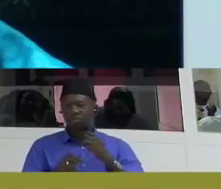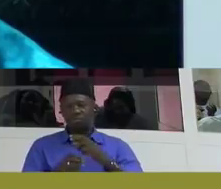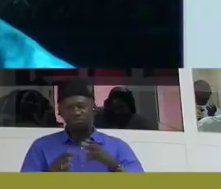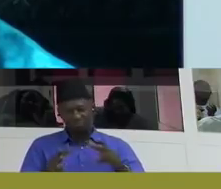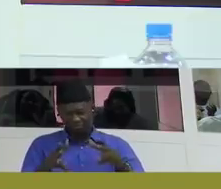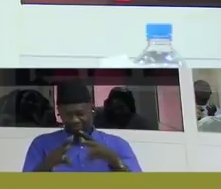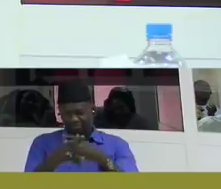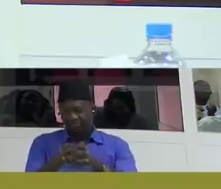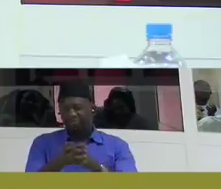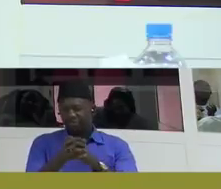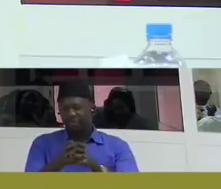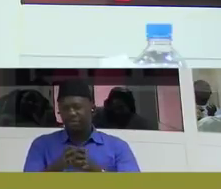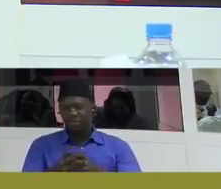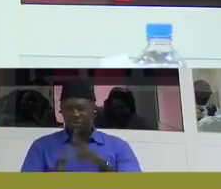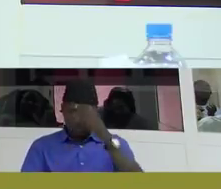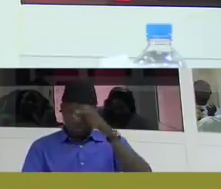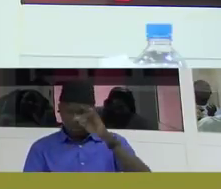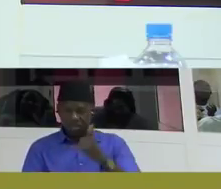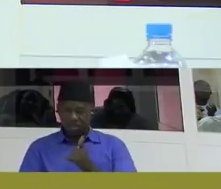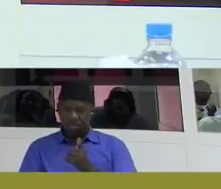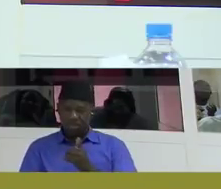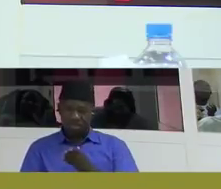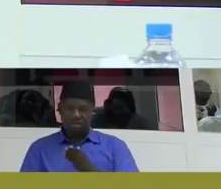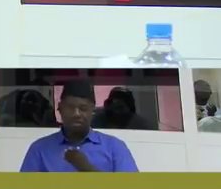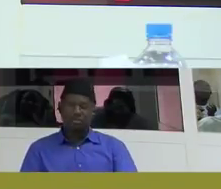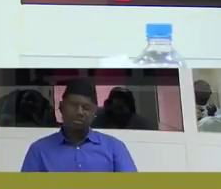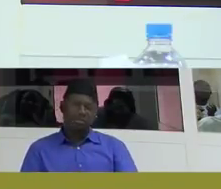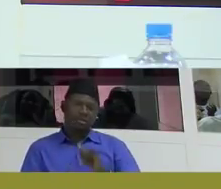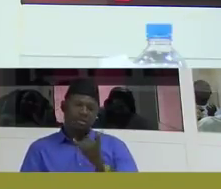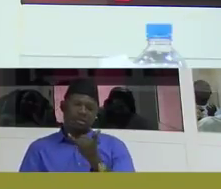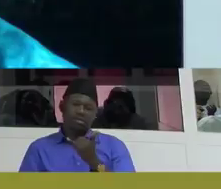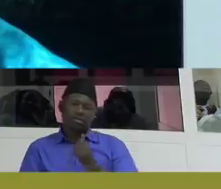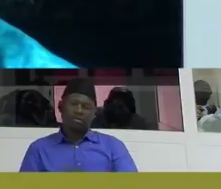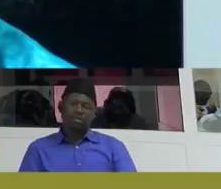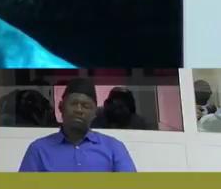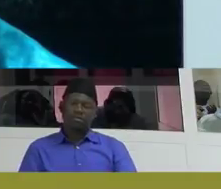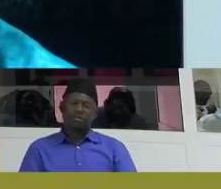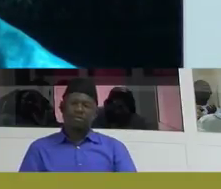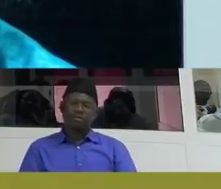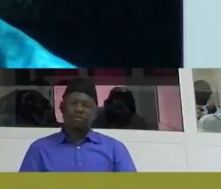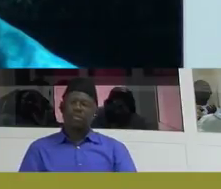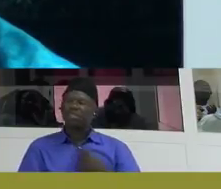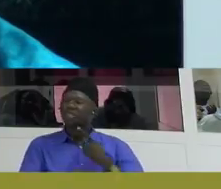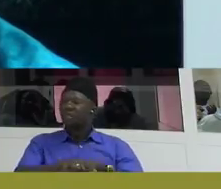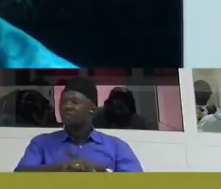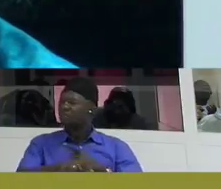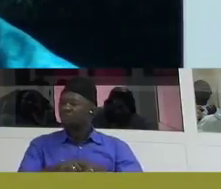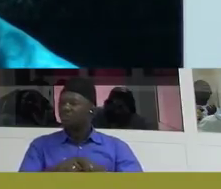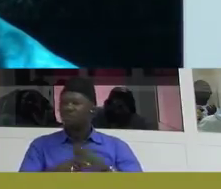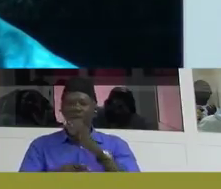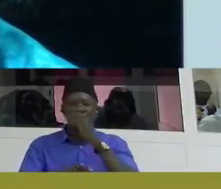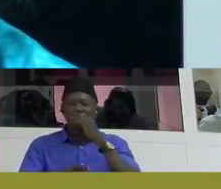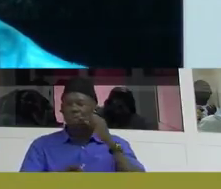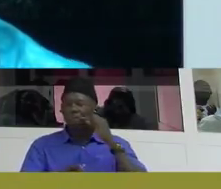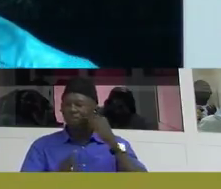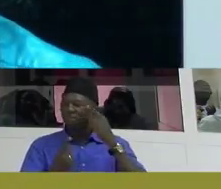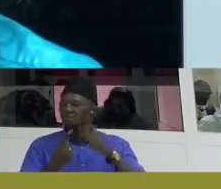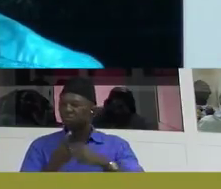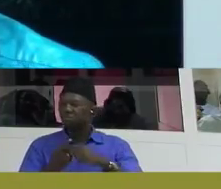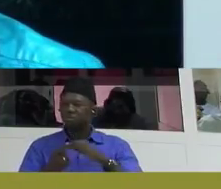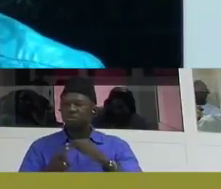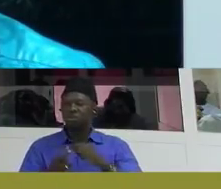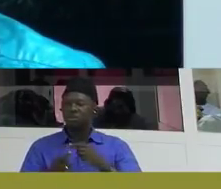that? Sure, at all times, yes. Yes, and that during Ramadan, perhaps maybe where